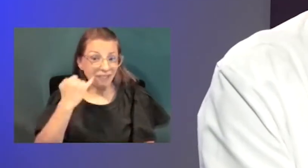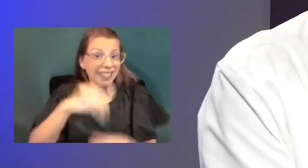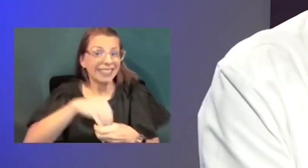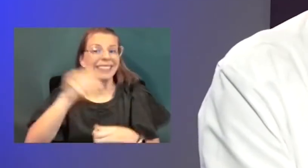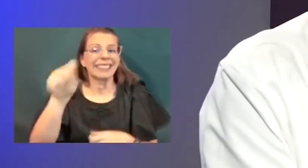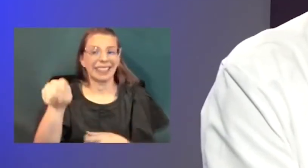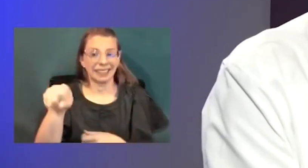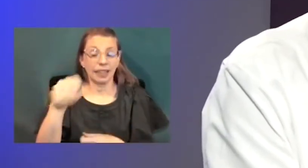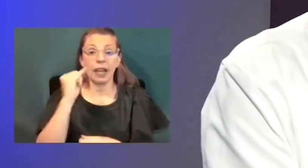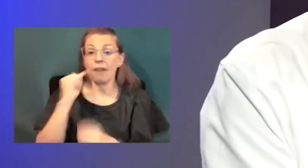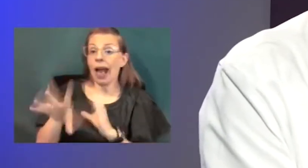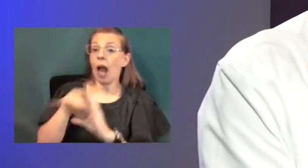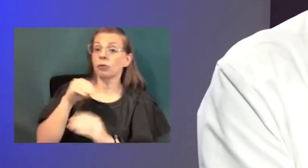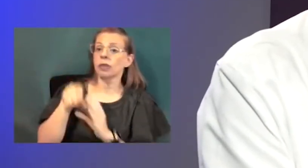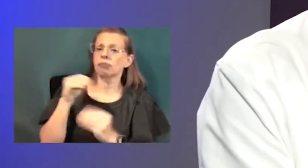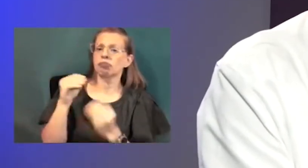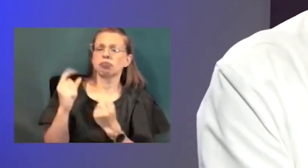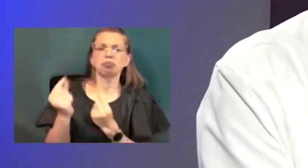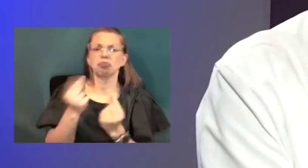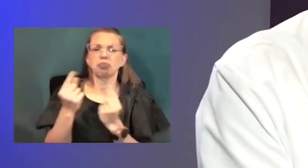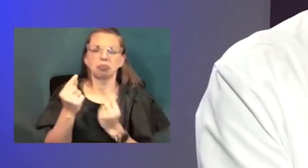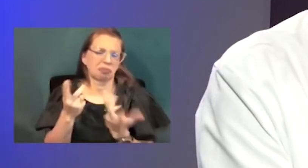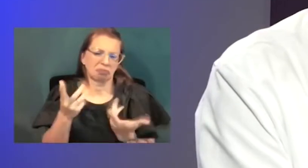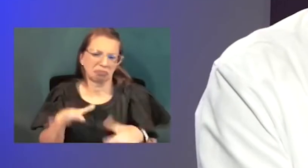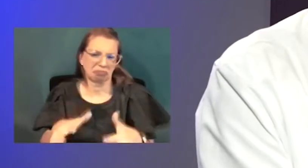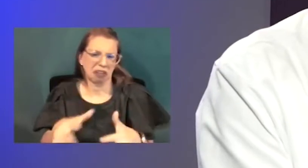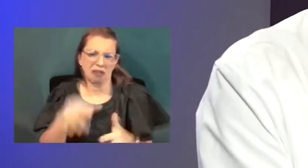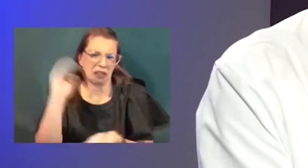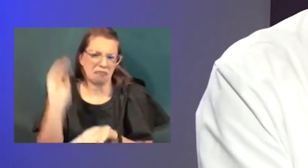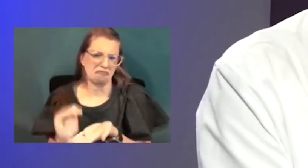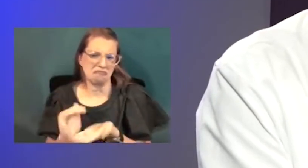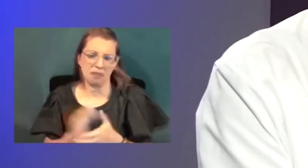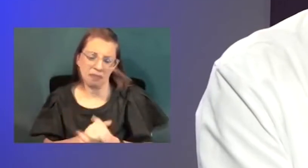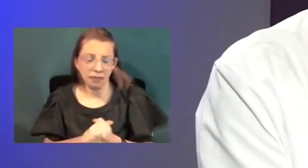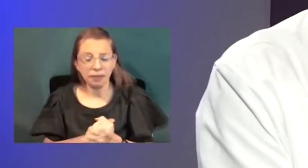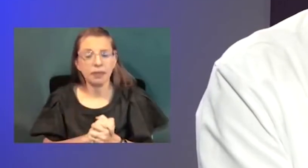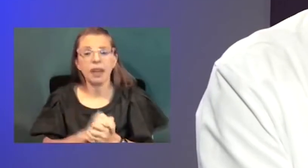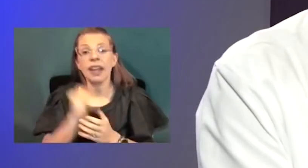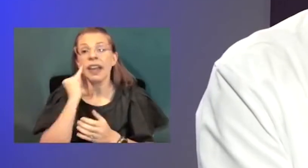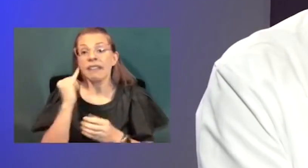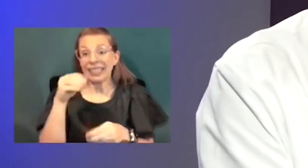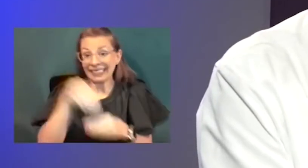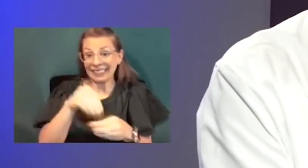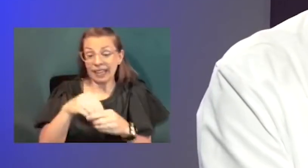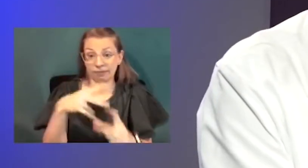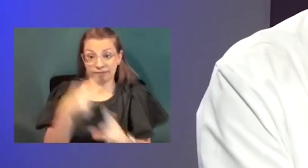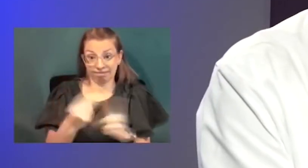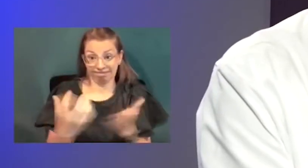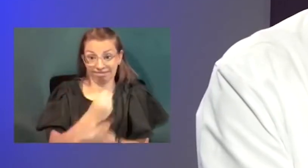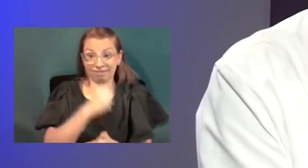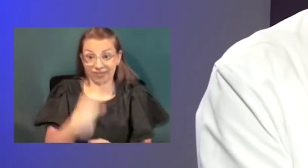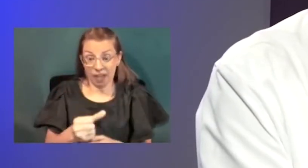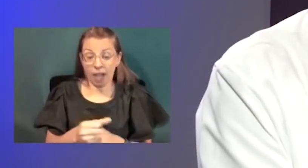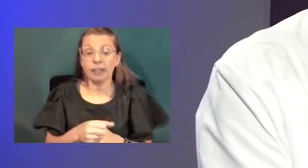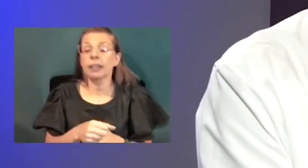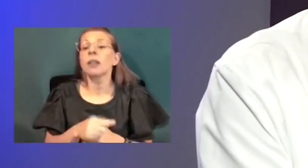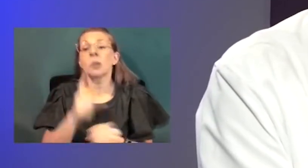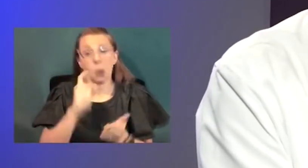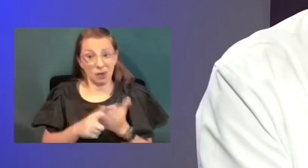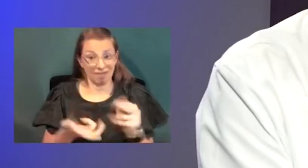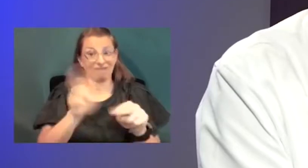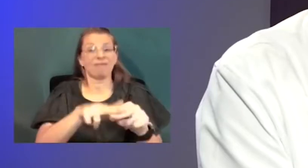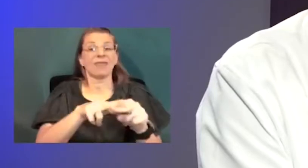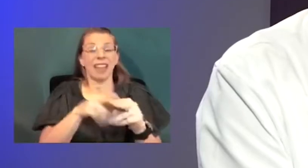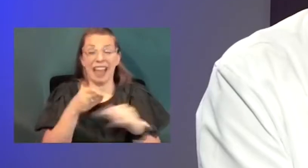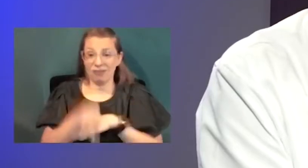you're outside, yeah, I'm not so nervous. But if you go inside and you haven't been vaccinated, I think the chances are real we'll see a bump after that holiday.